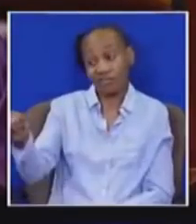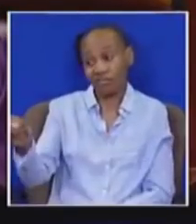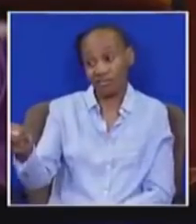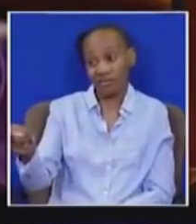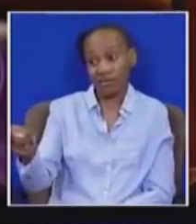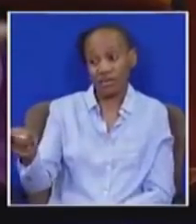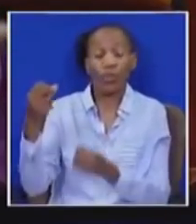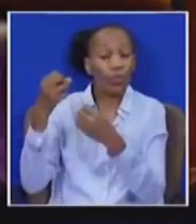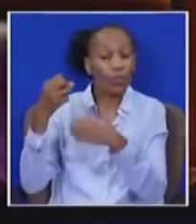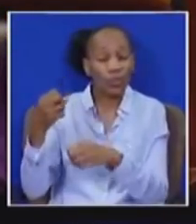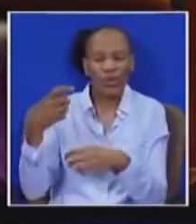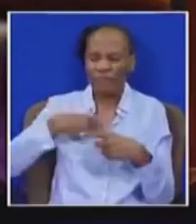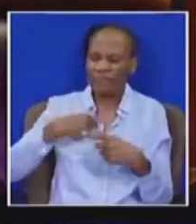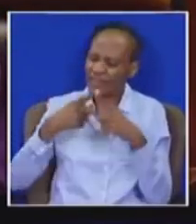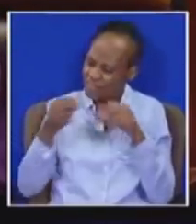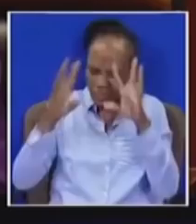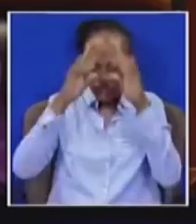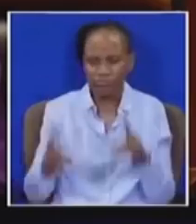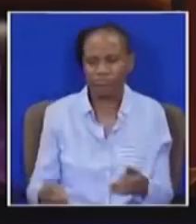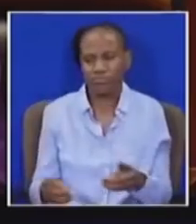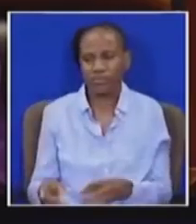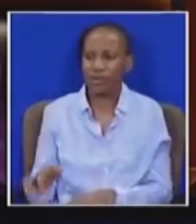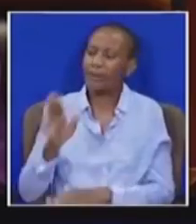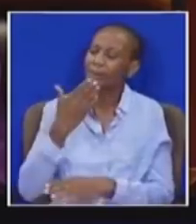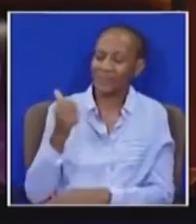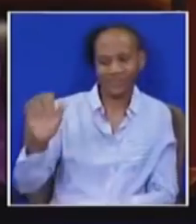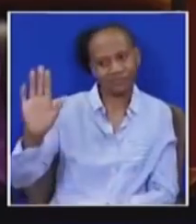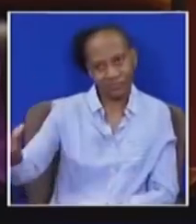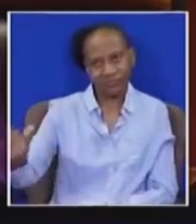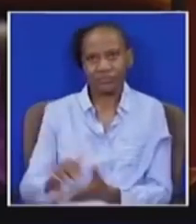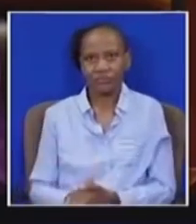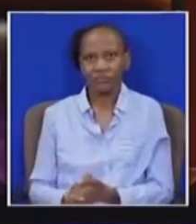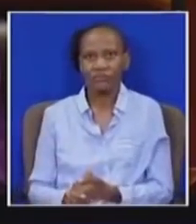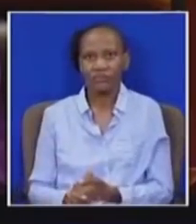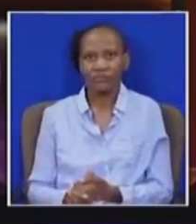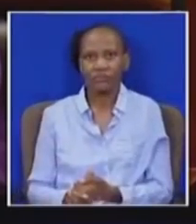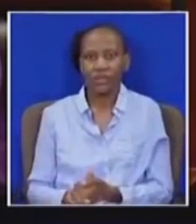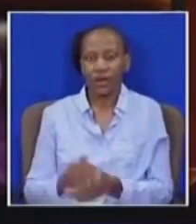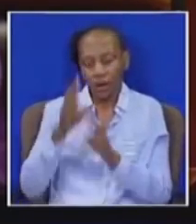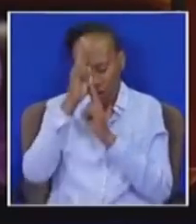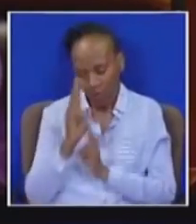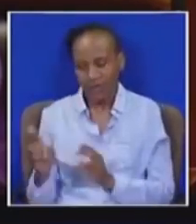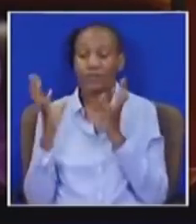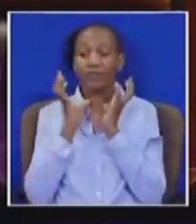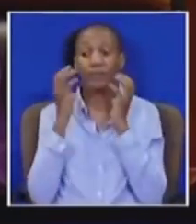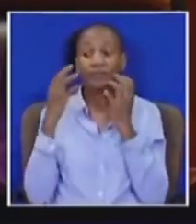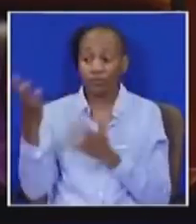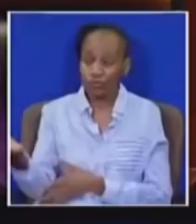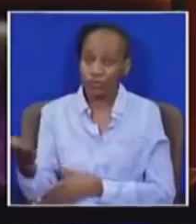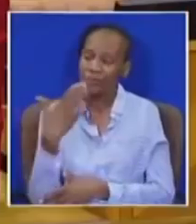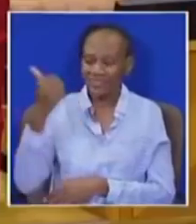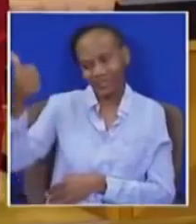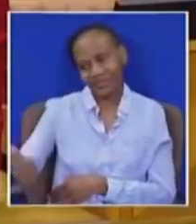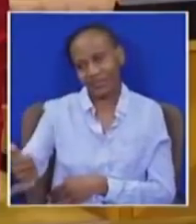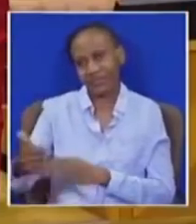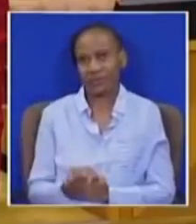let's go to ruled the on elections. matter. I've already Let's ruled not on that make matter. some elite packed arrangement here. Honorable Let the Malema, masses please of take South your Africa